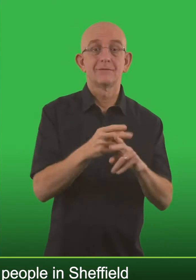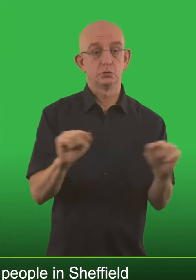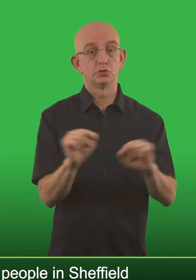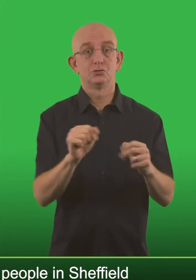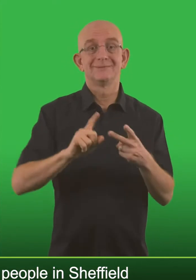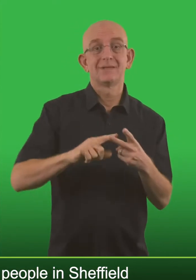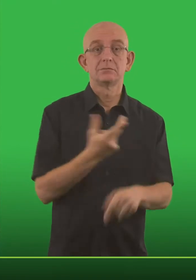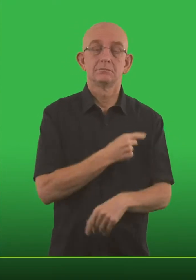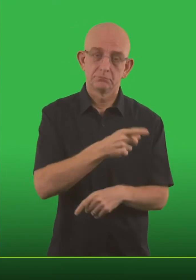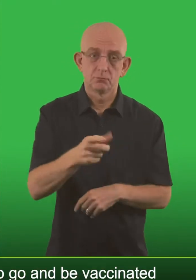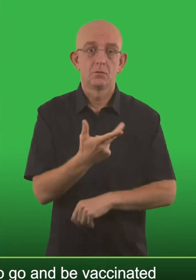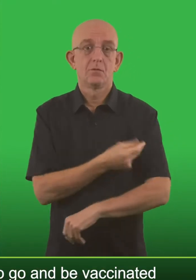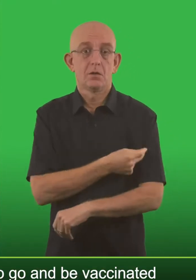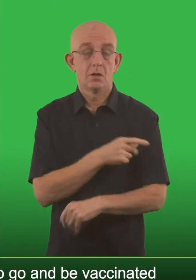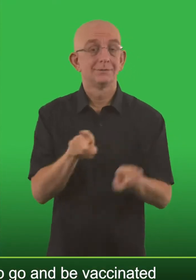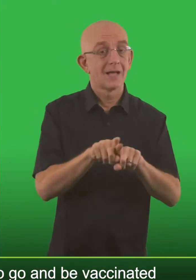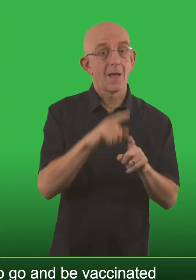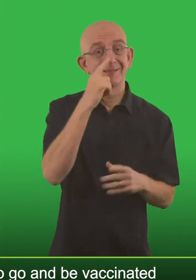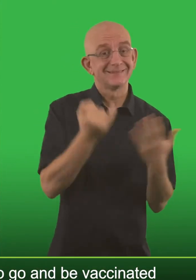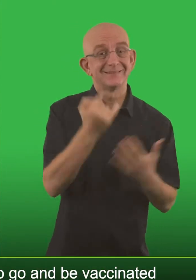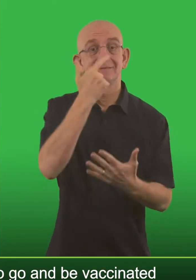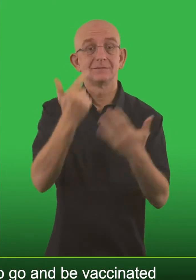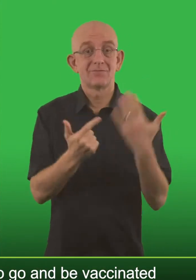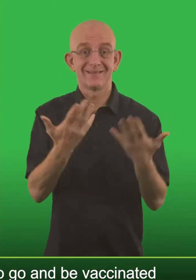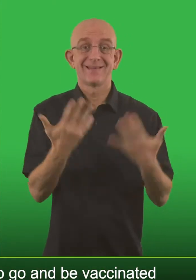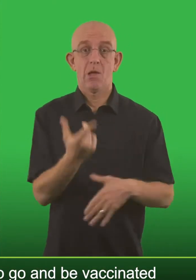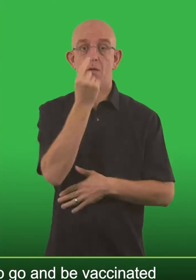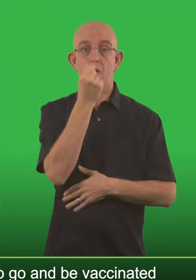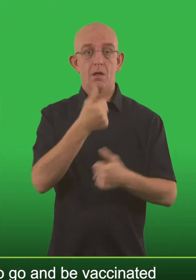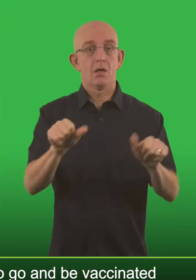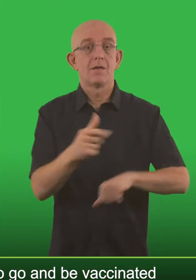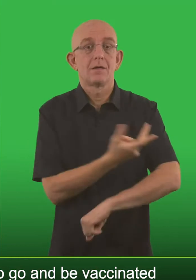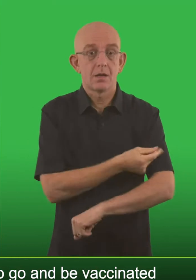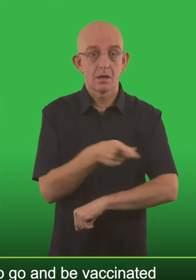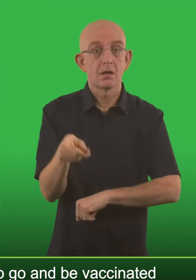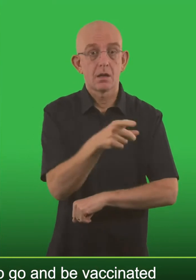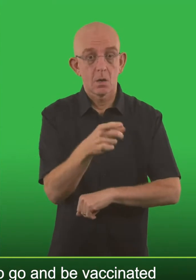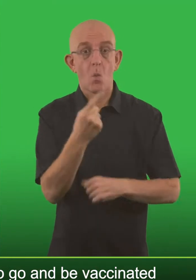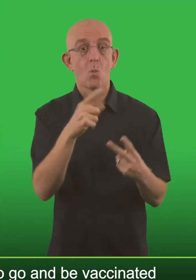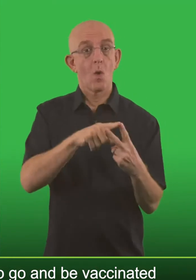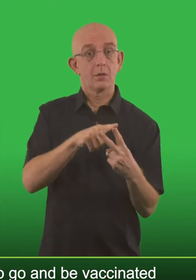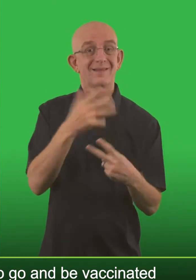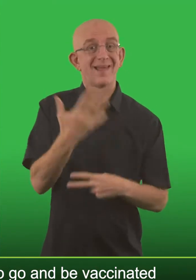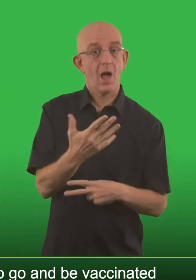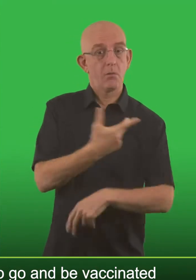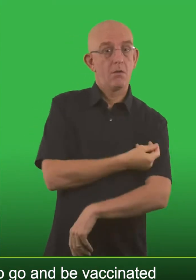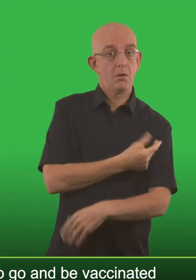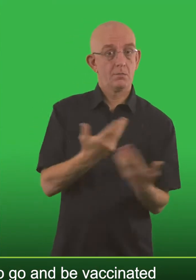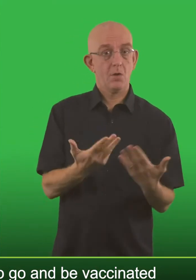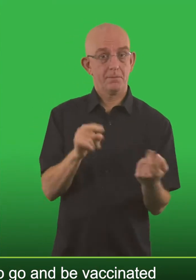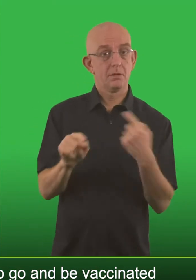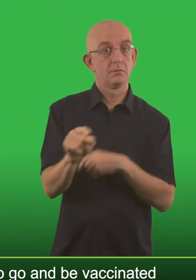to get vaccinated. And also 16 and 17-year-olds are now able to go and be vaccinated and having 1 dose